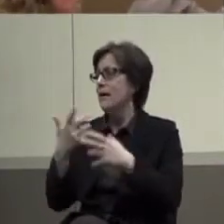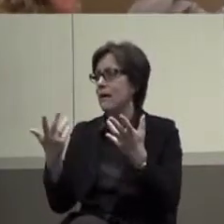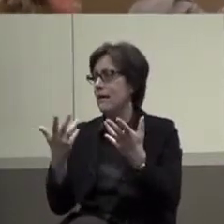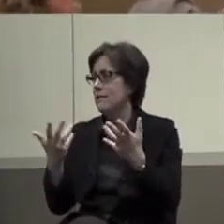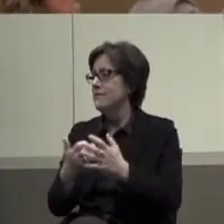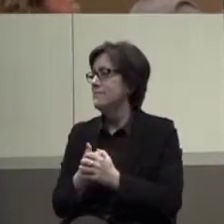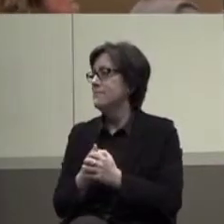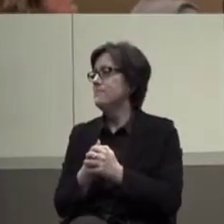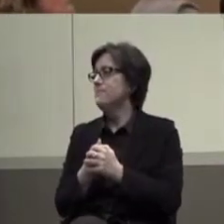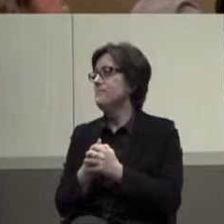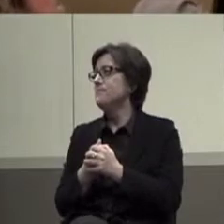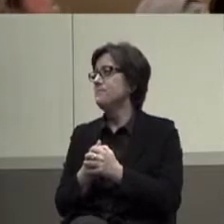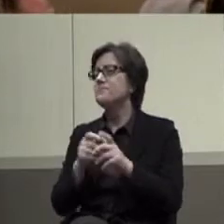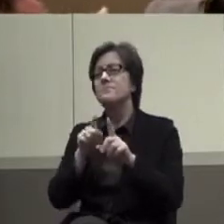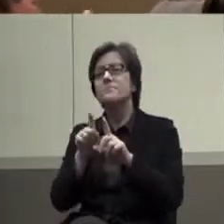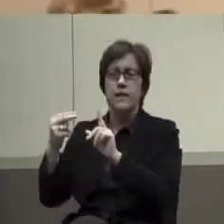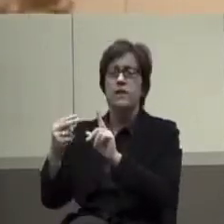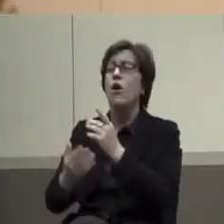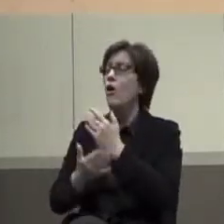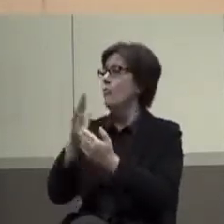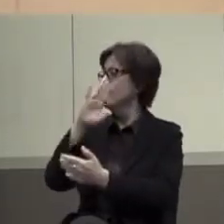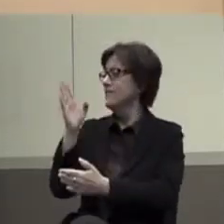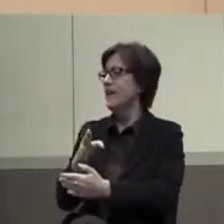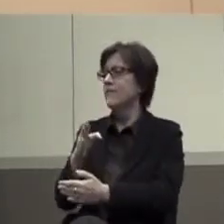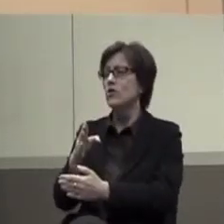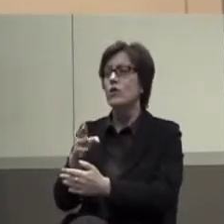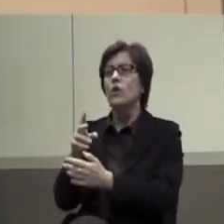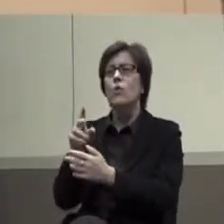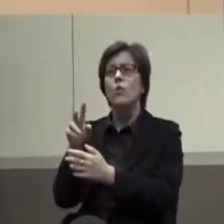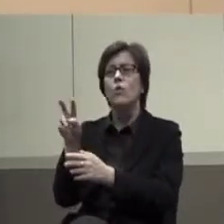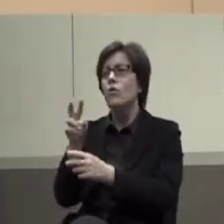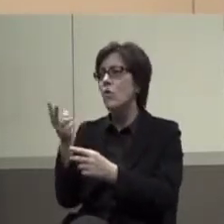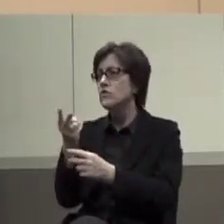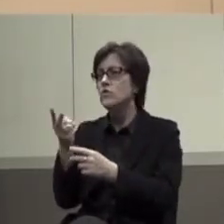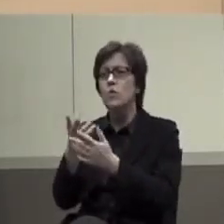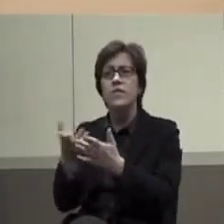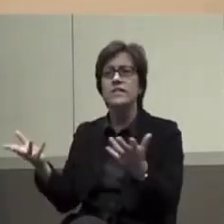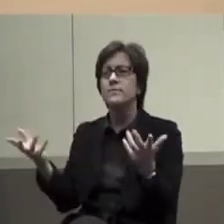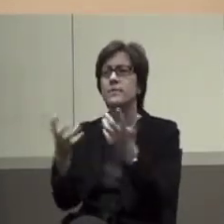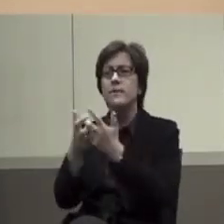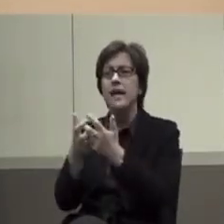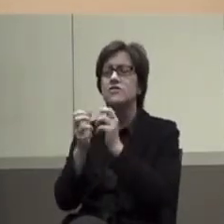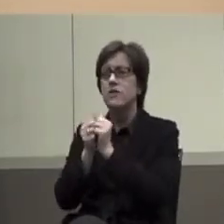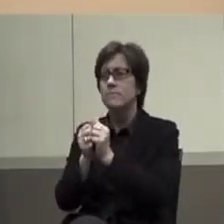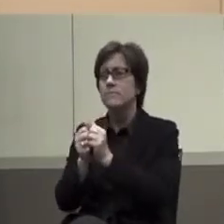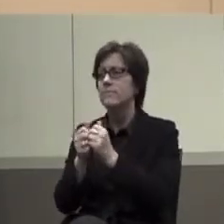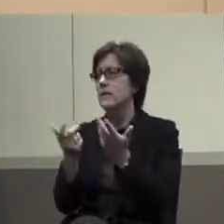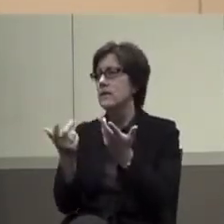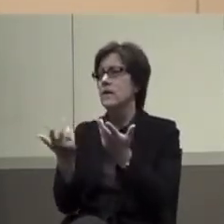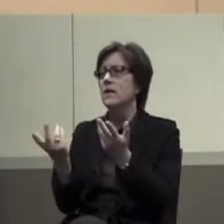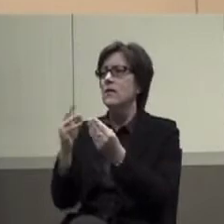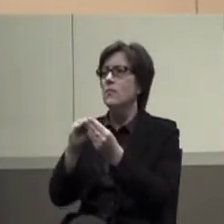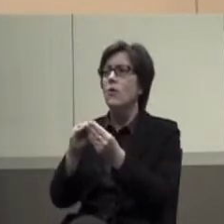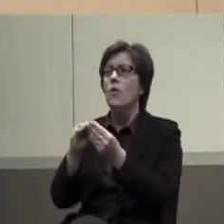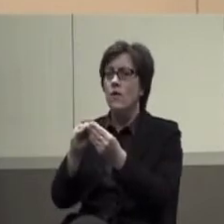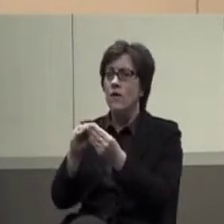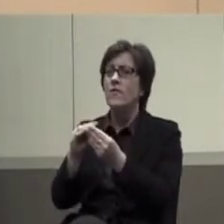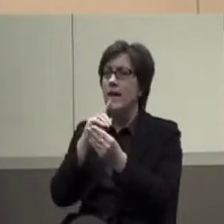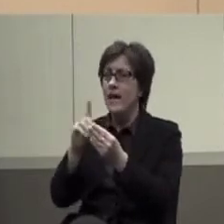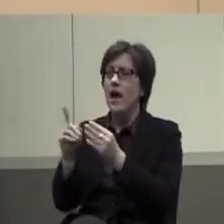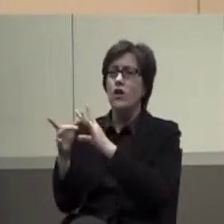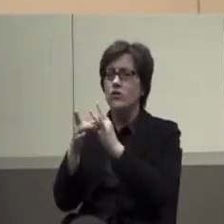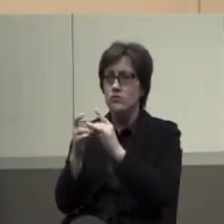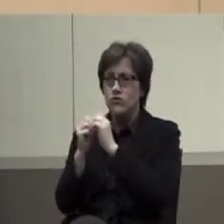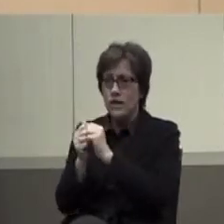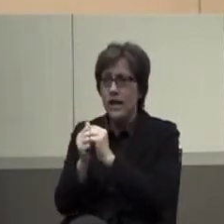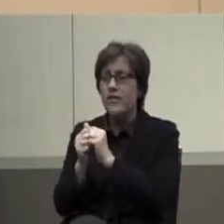got it down. Once you're pretty room, and like in this case, you're going to watch what's going on, and you're going to say, here's what seems to be the